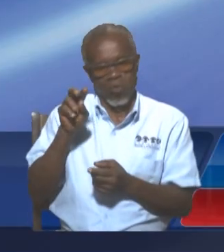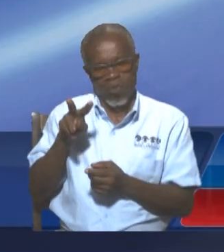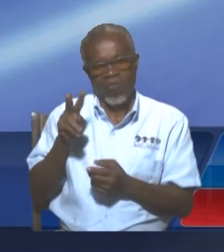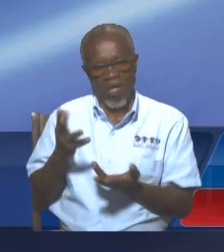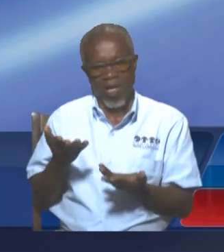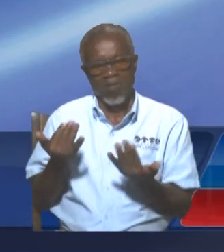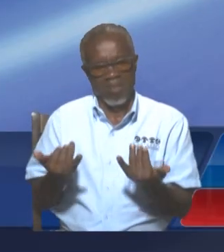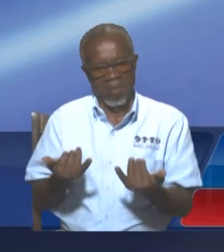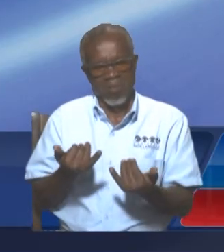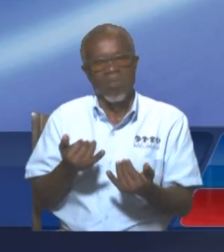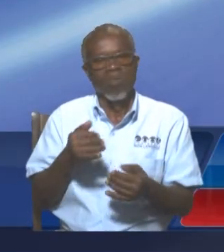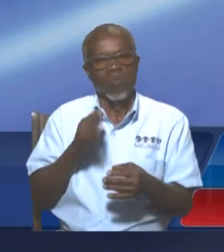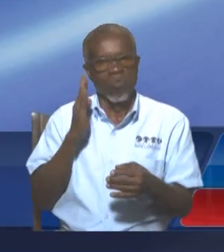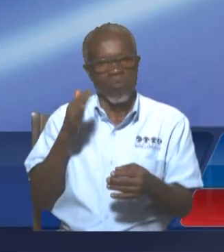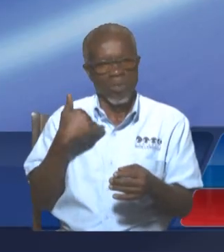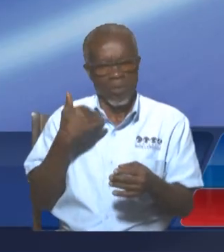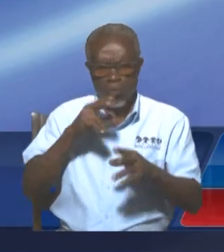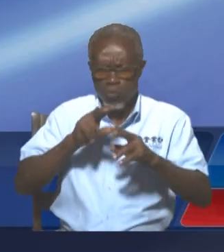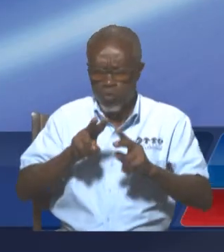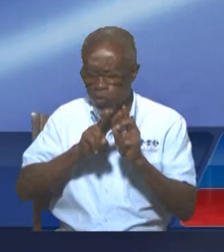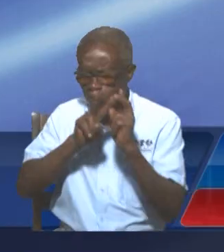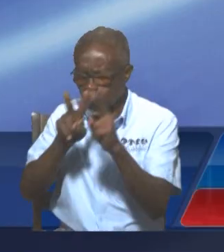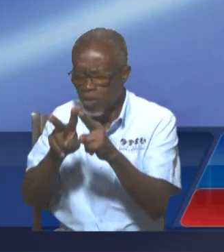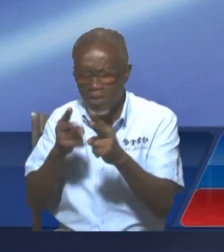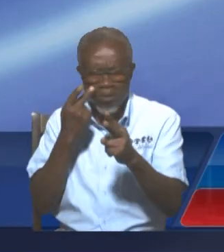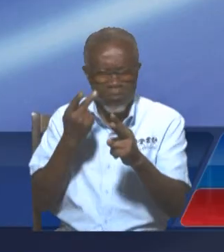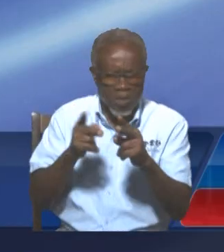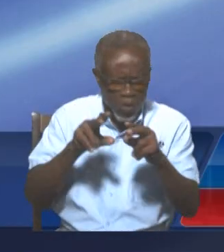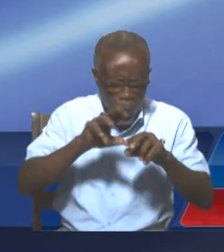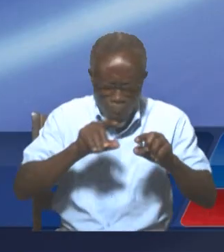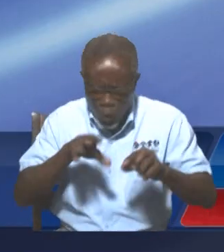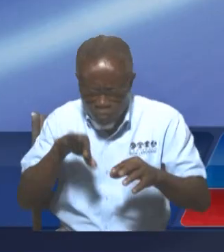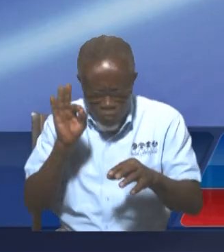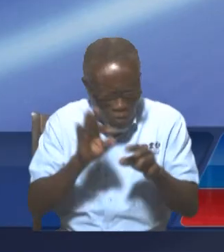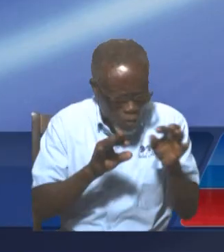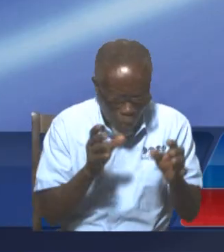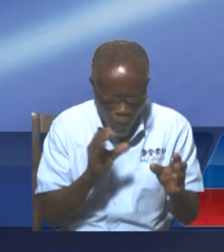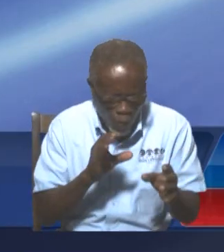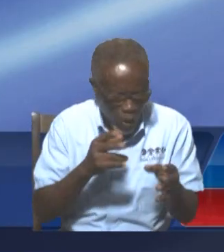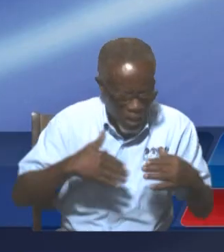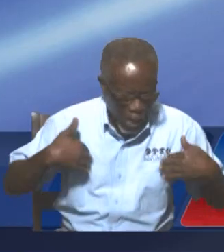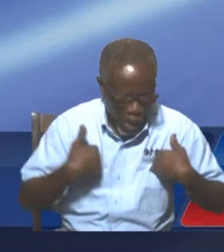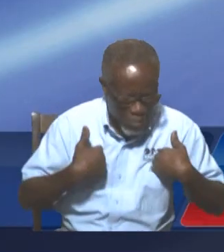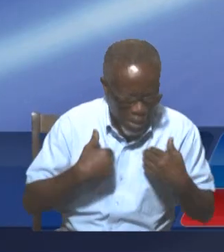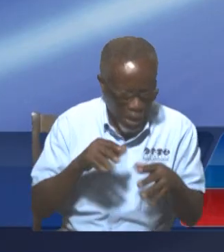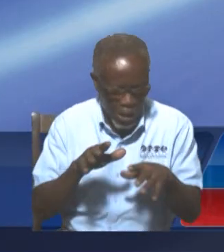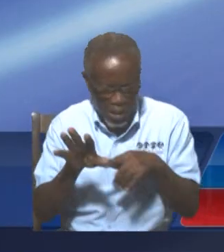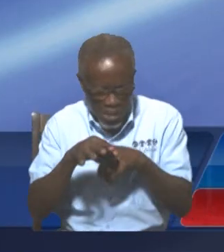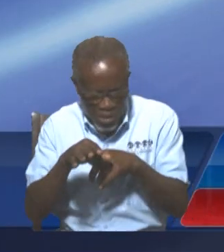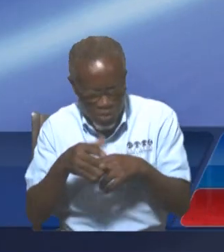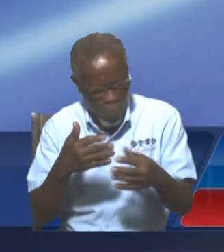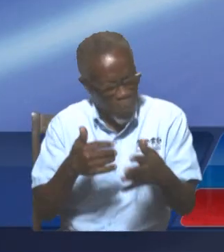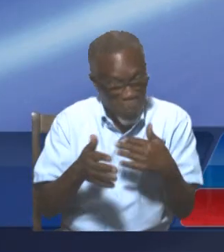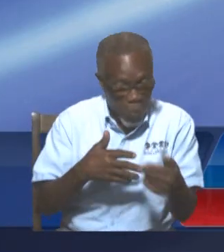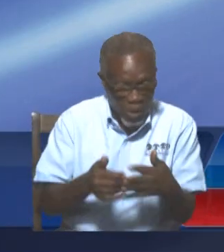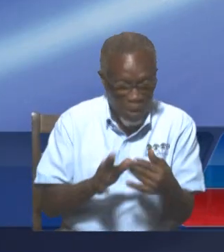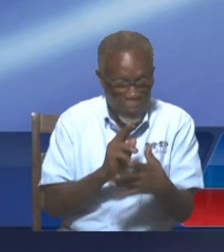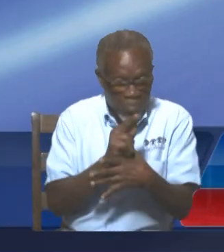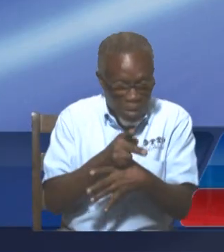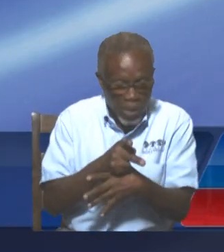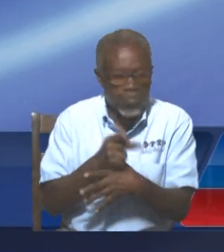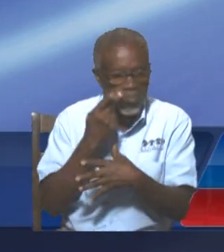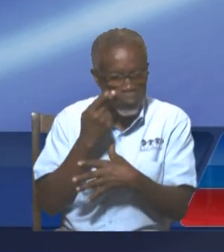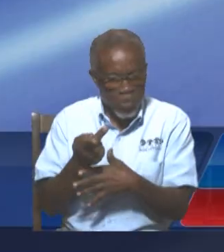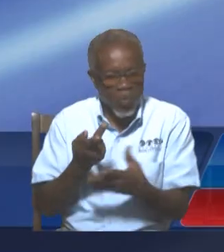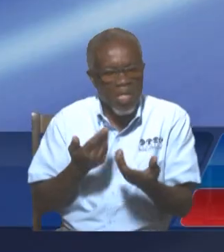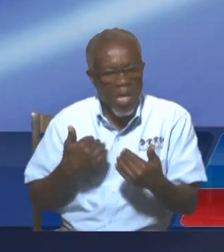within a designated area, saw the recording of over 1,000 species. This year, over 200 volunteers participated in the